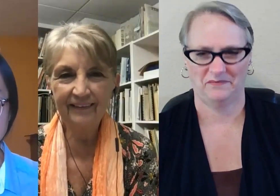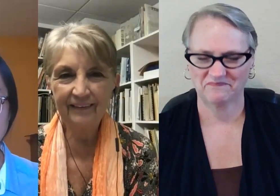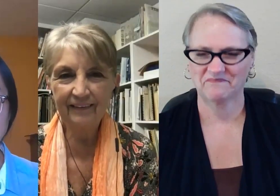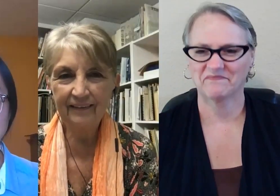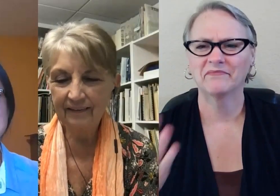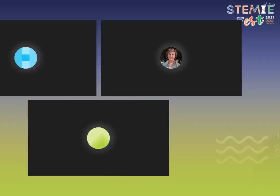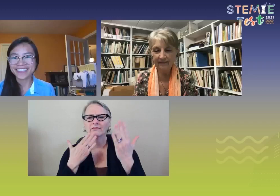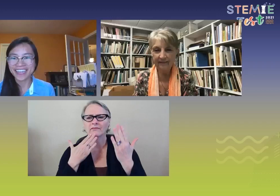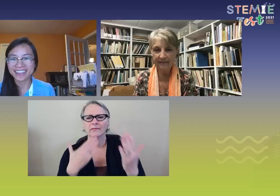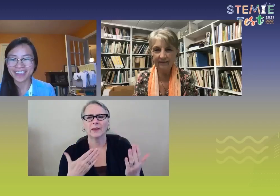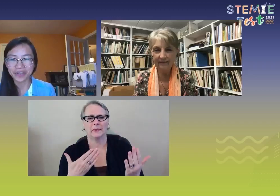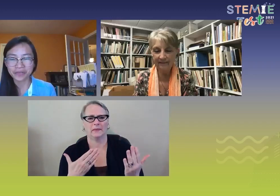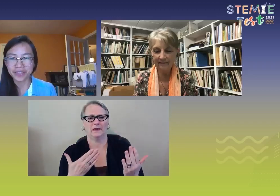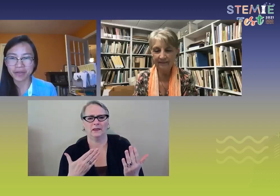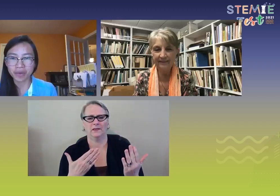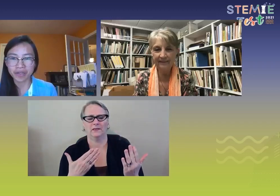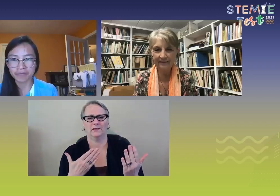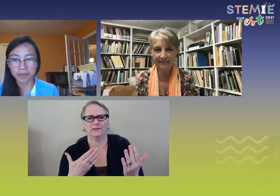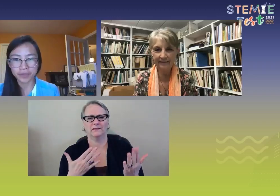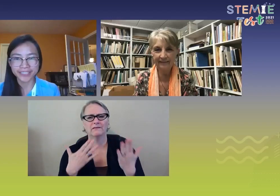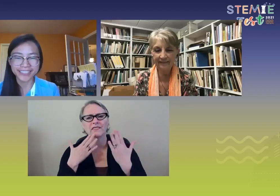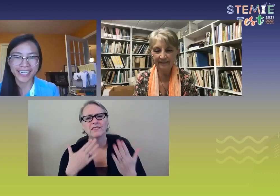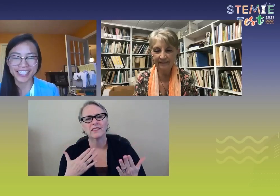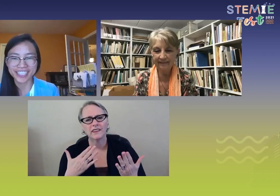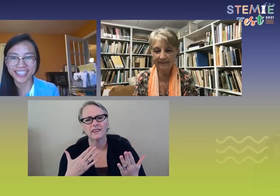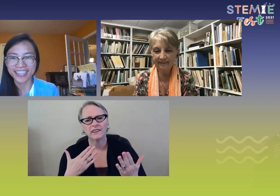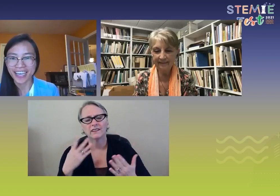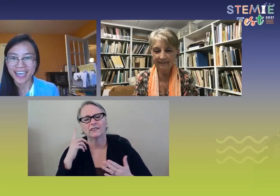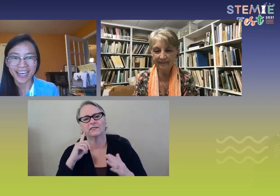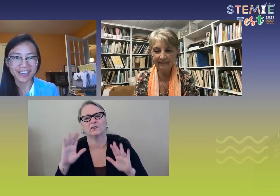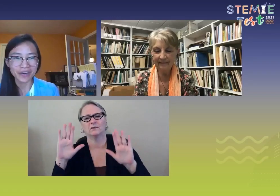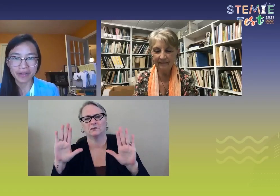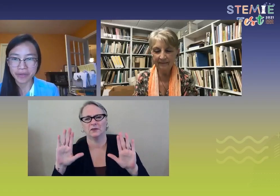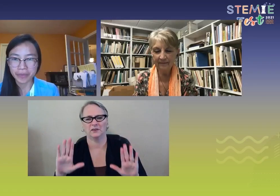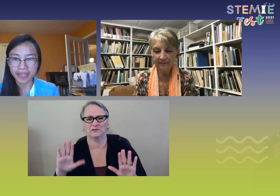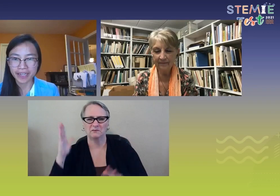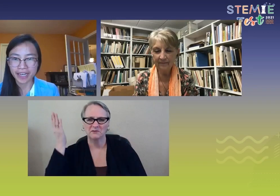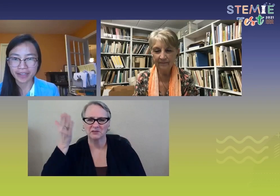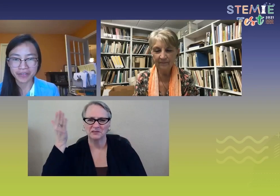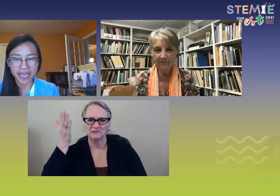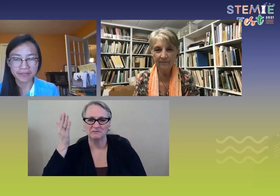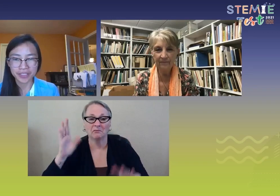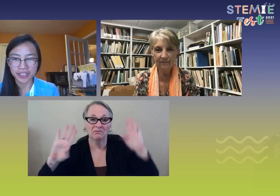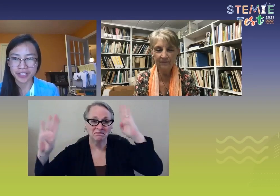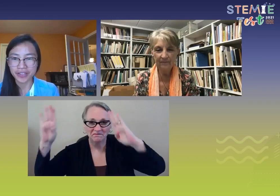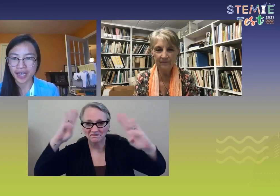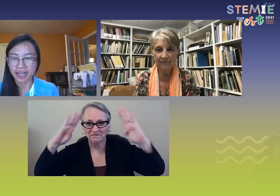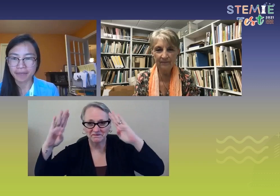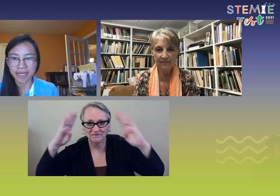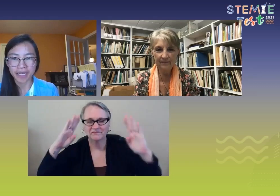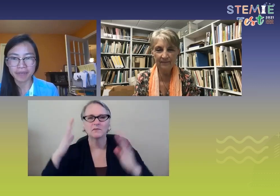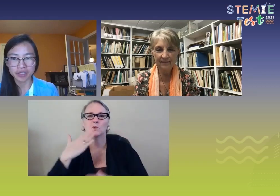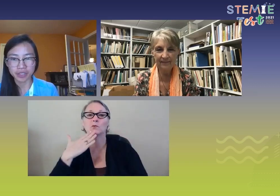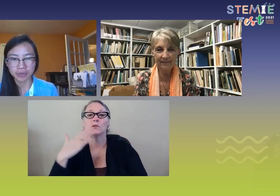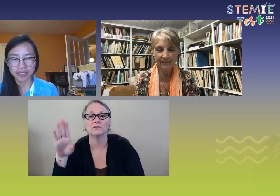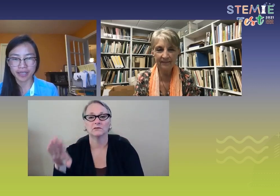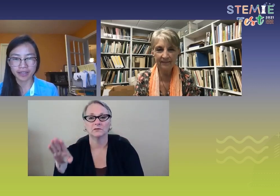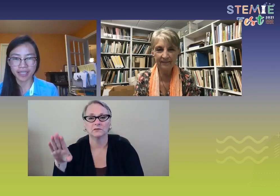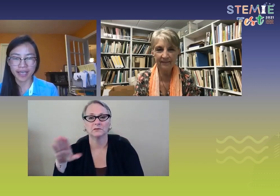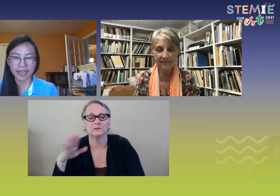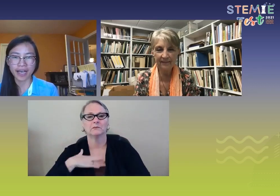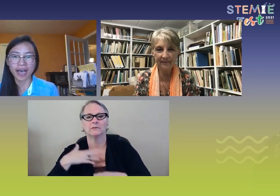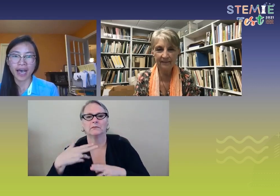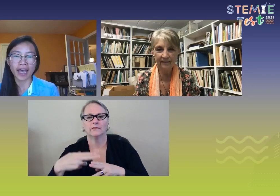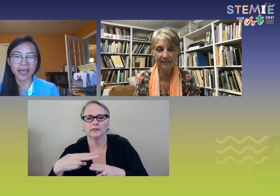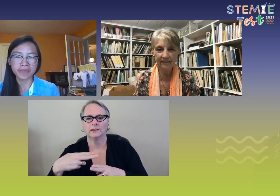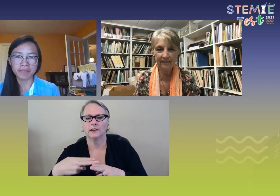Thank you, Nilda. Thank you for the wonderful presentation. Hello, everyone. Good afternoon. My name is Showen